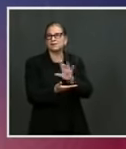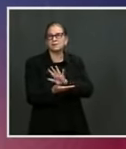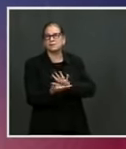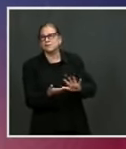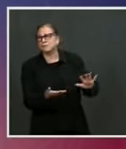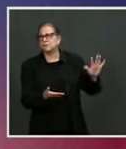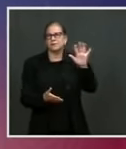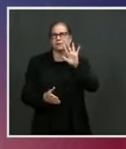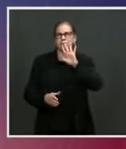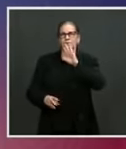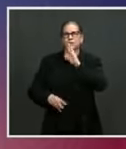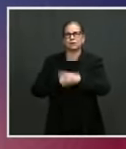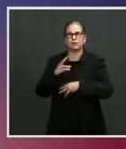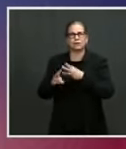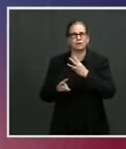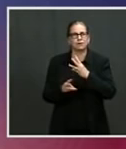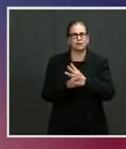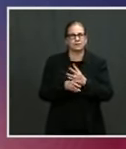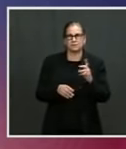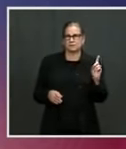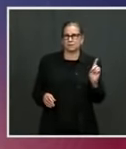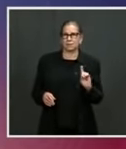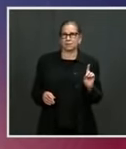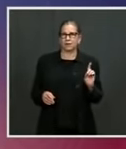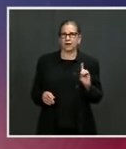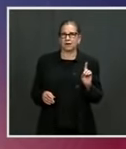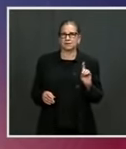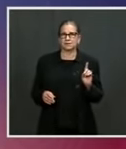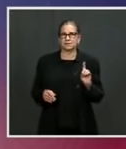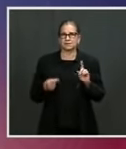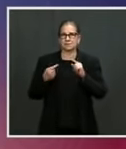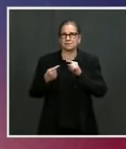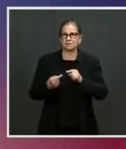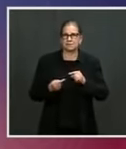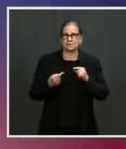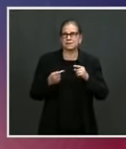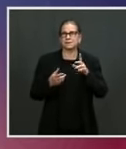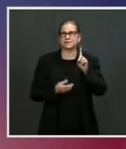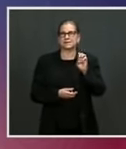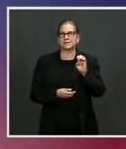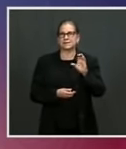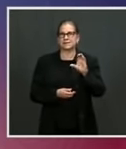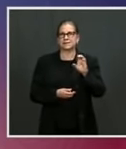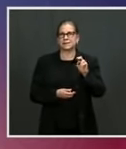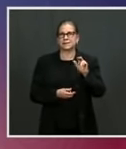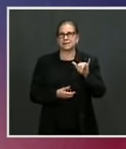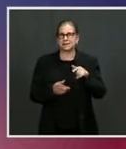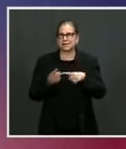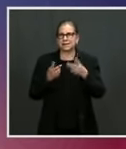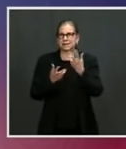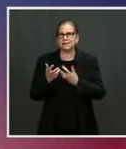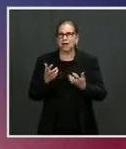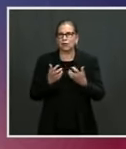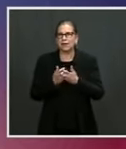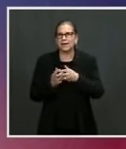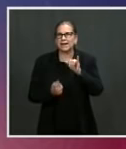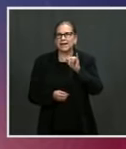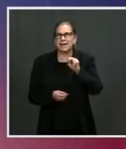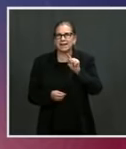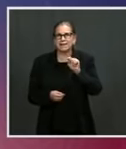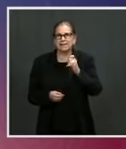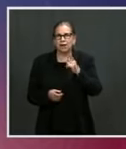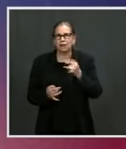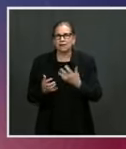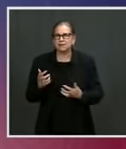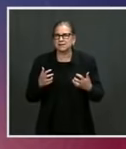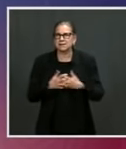A struggle for decency and dignity, just simple decency. A